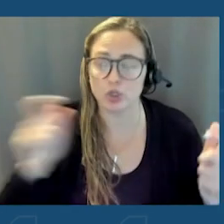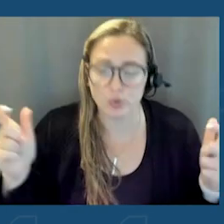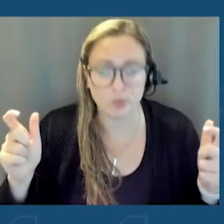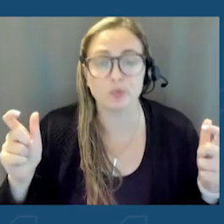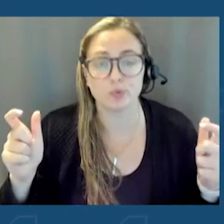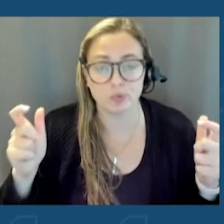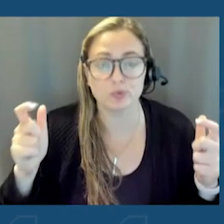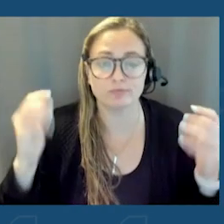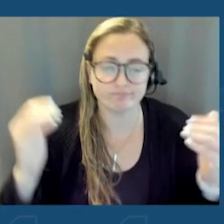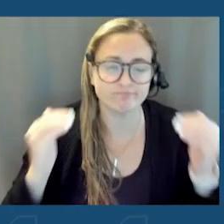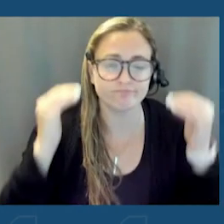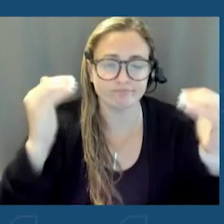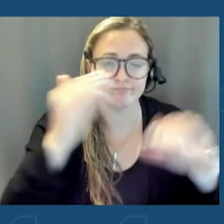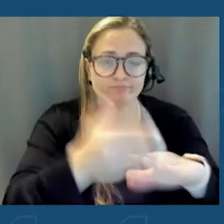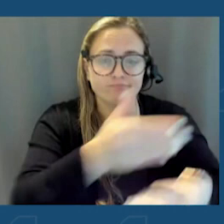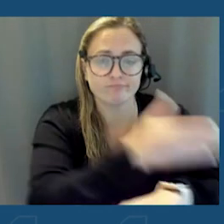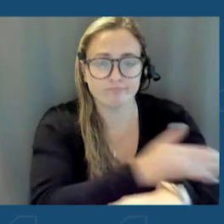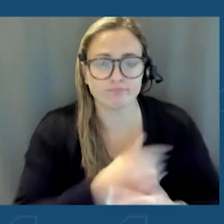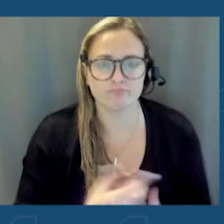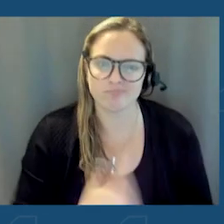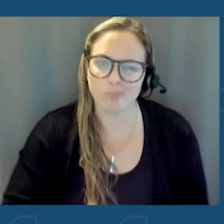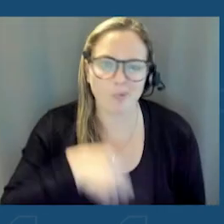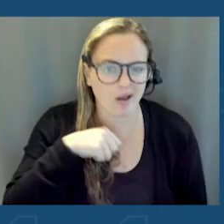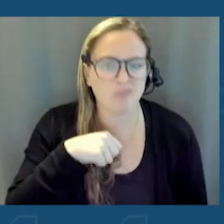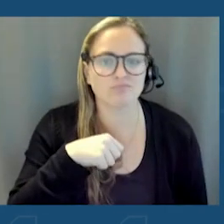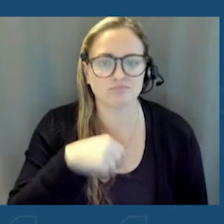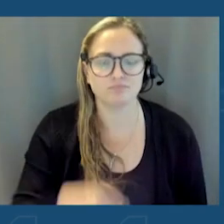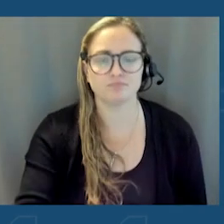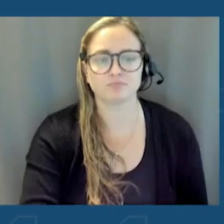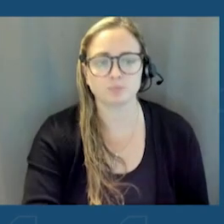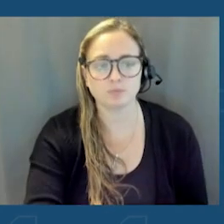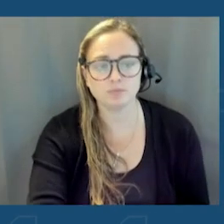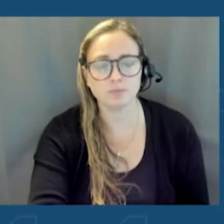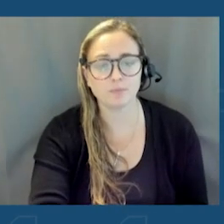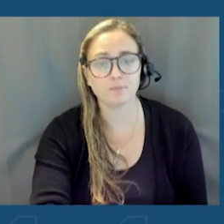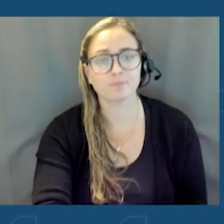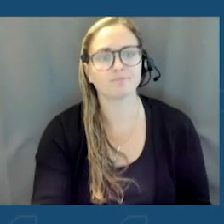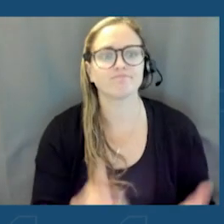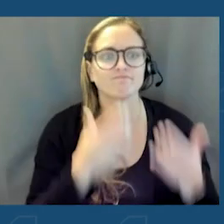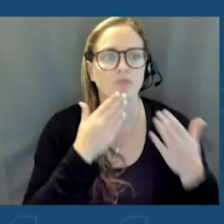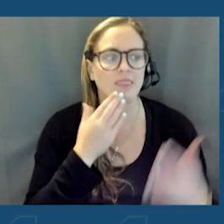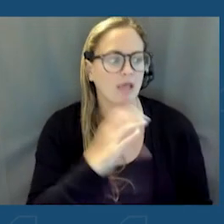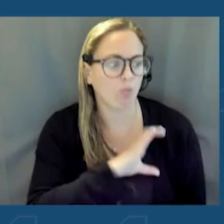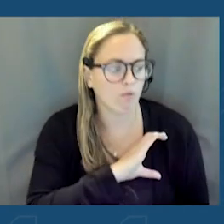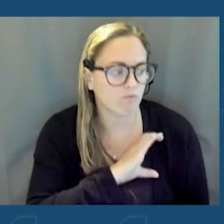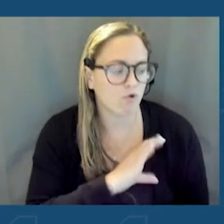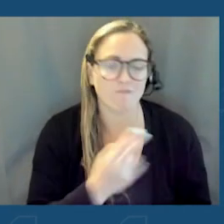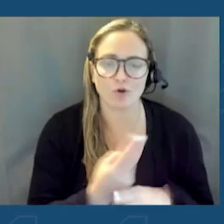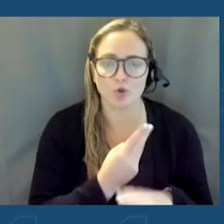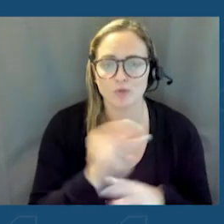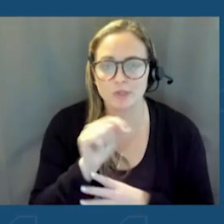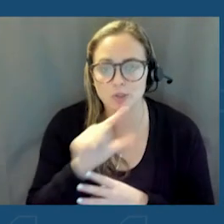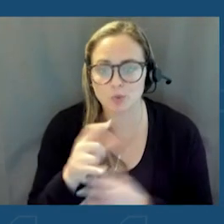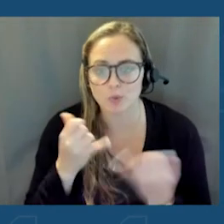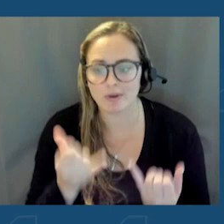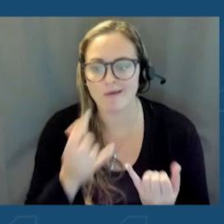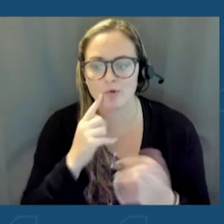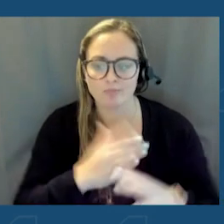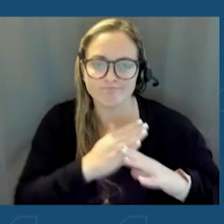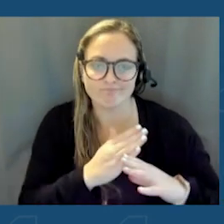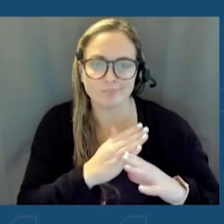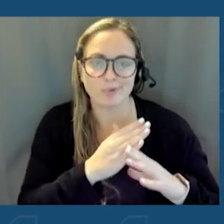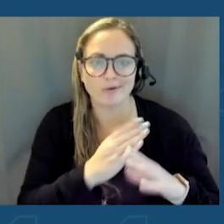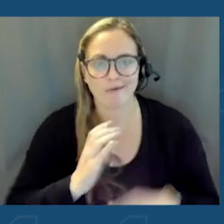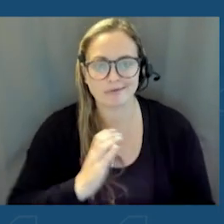right direction. We're proud of that. And again, I thank law enforcement for now using this tool to protect our